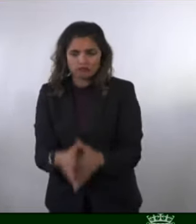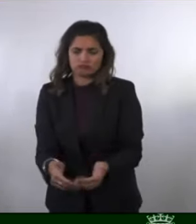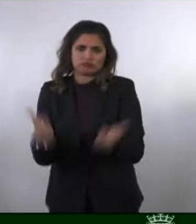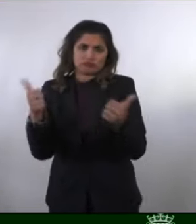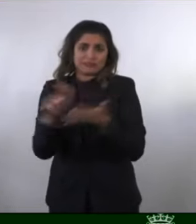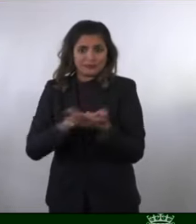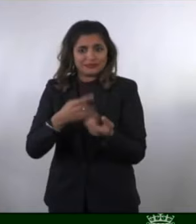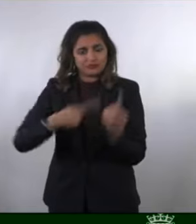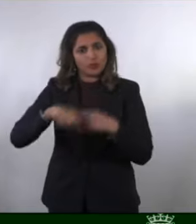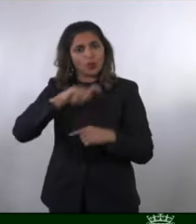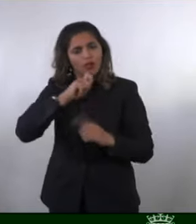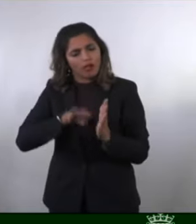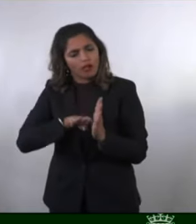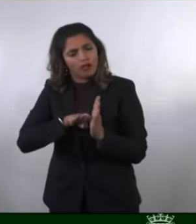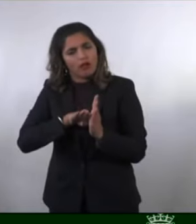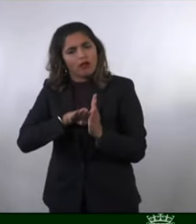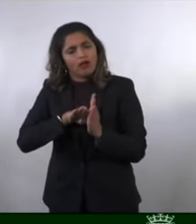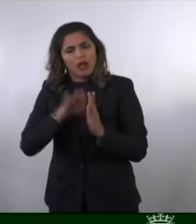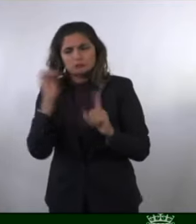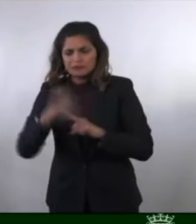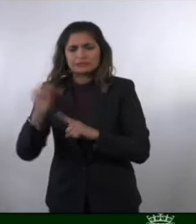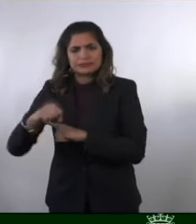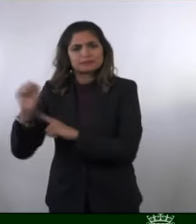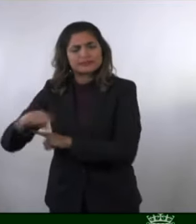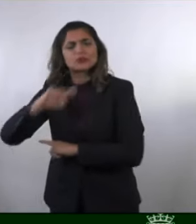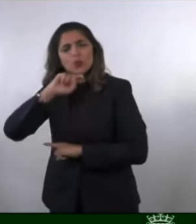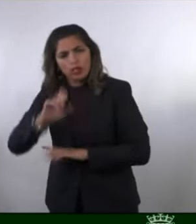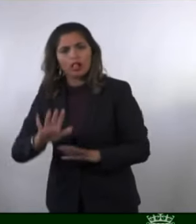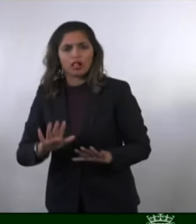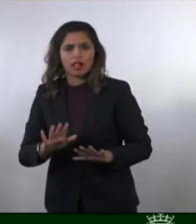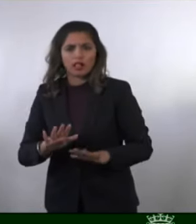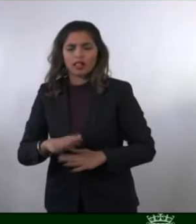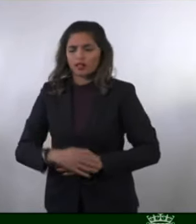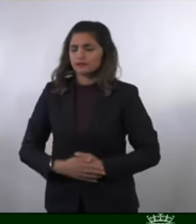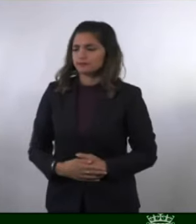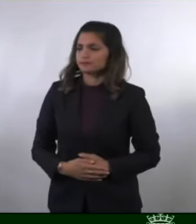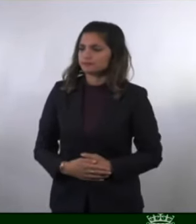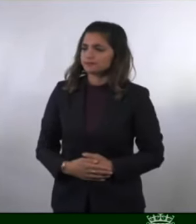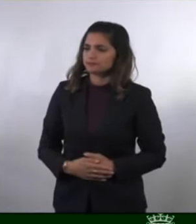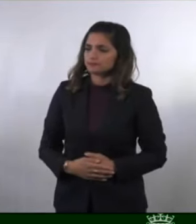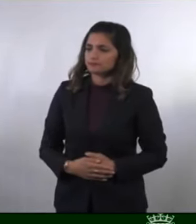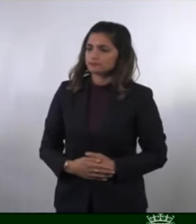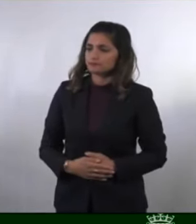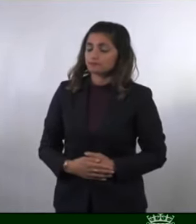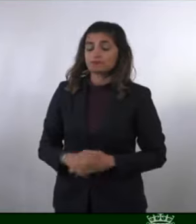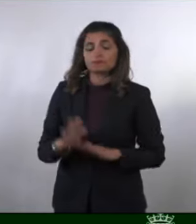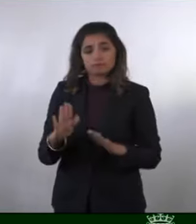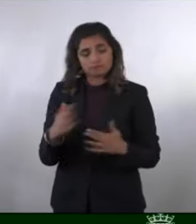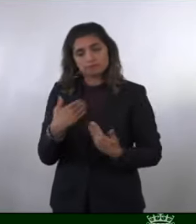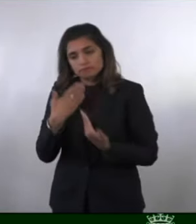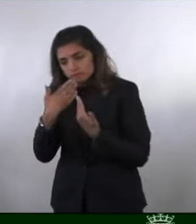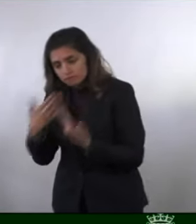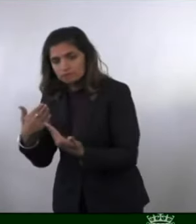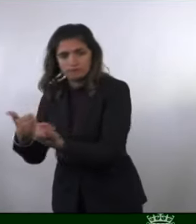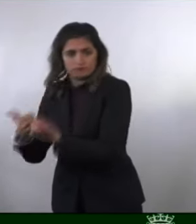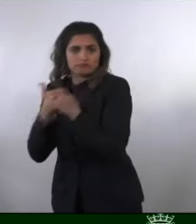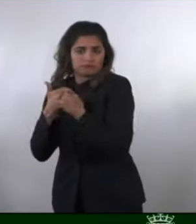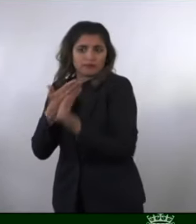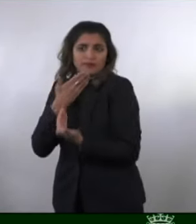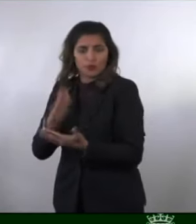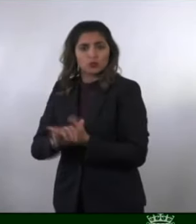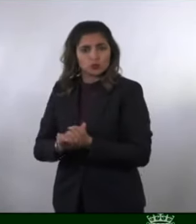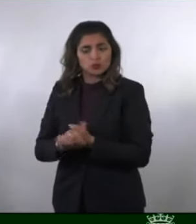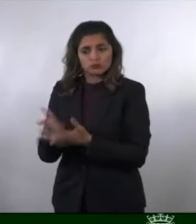we've described. I'm grateful to the right honourable gentleman for such support as he felt able to